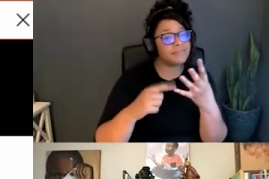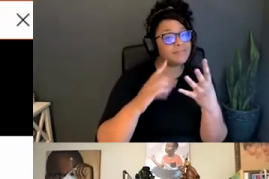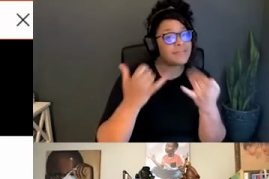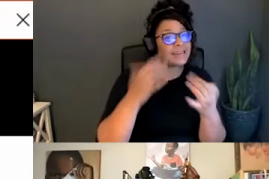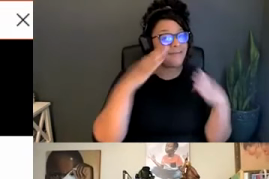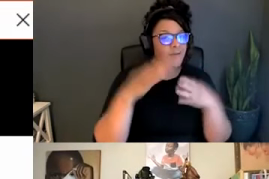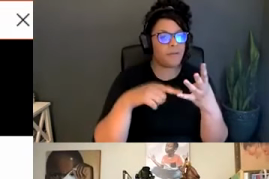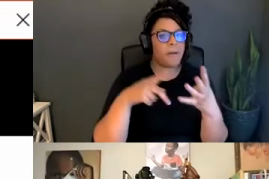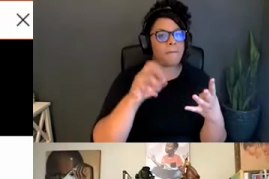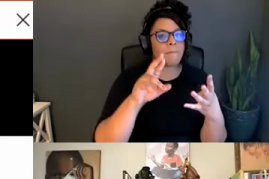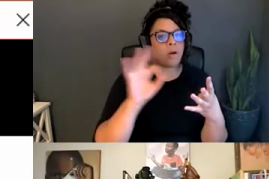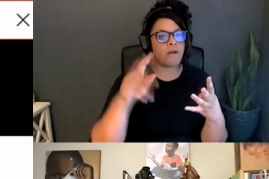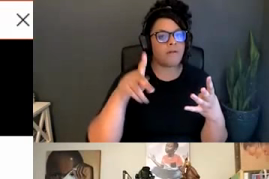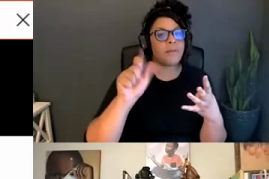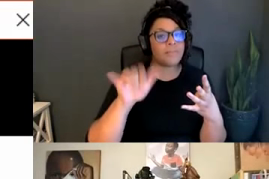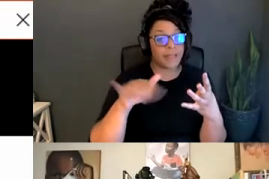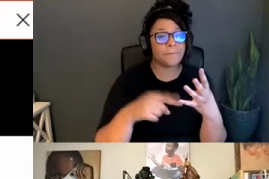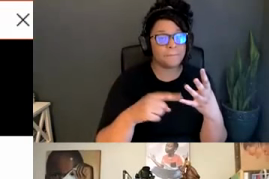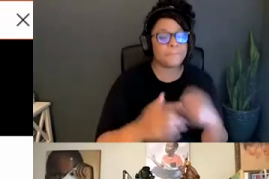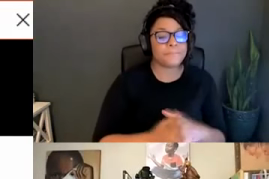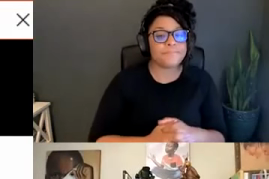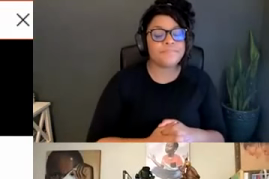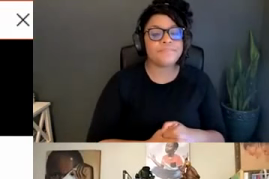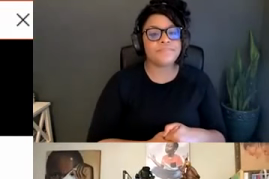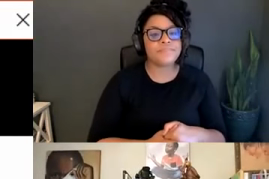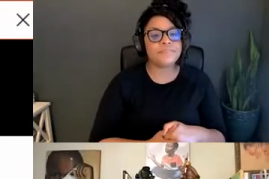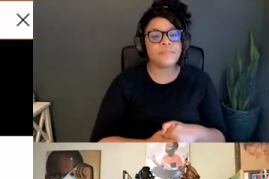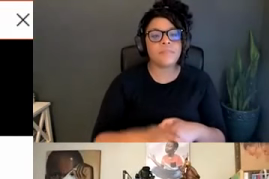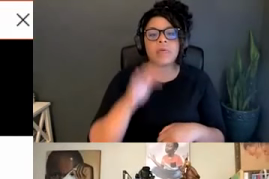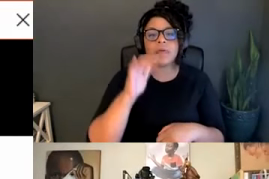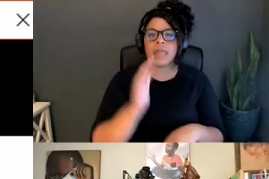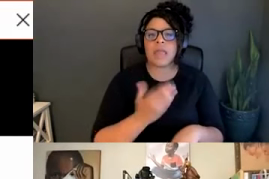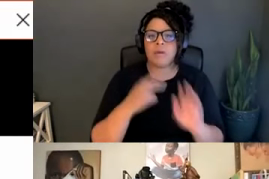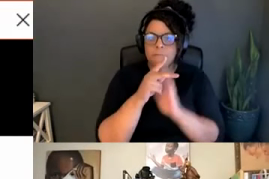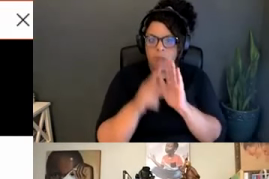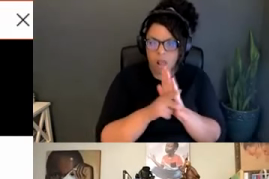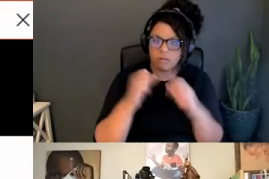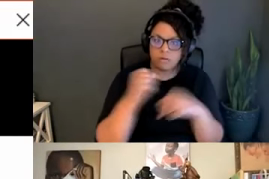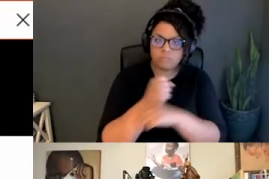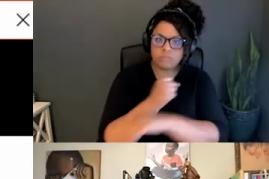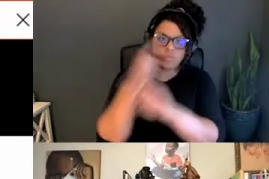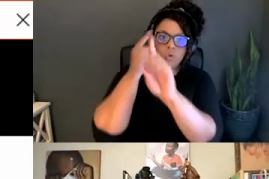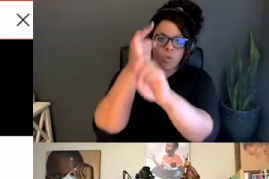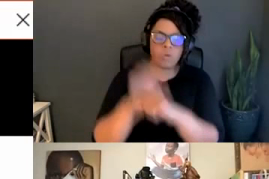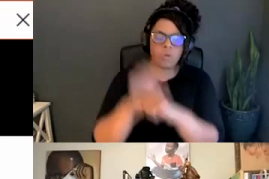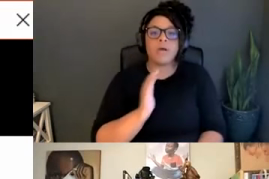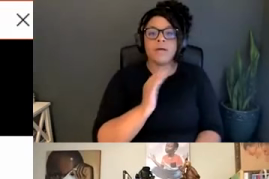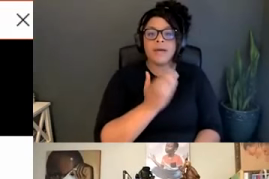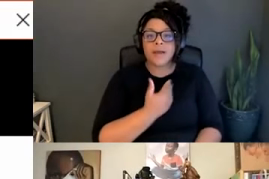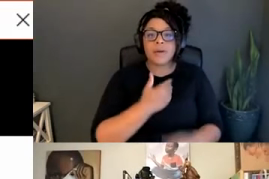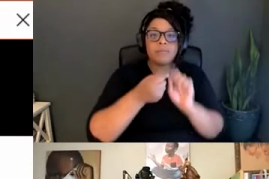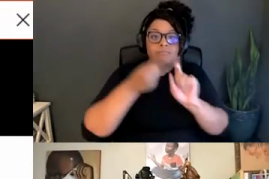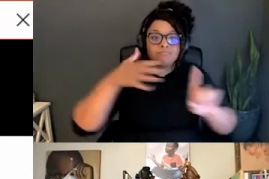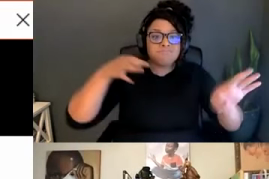play. These are the policy goals that we are working towards. Again, I'm not going to go into detail,